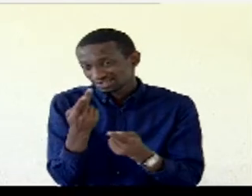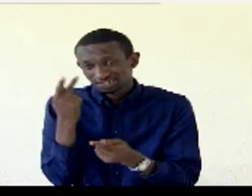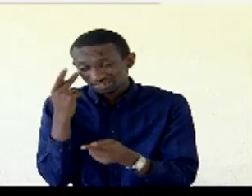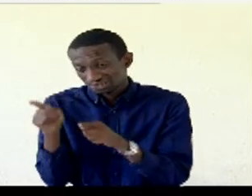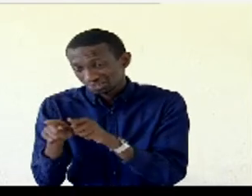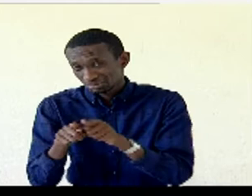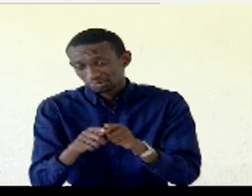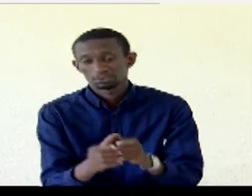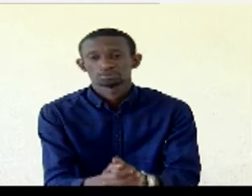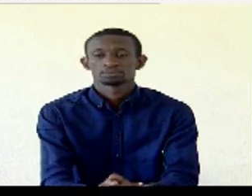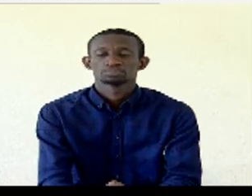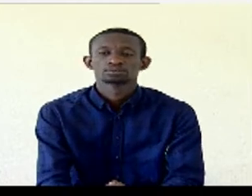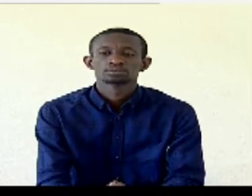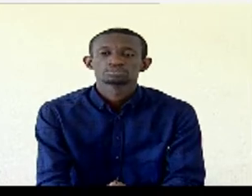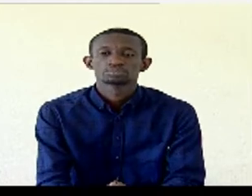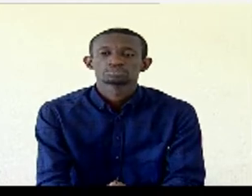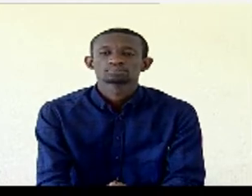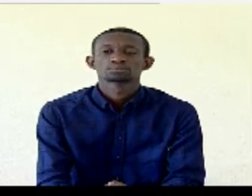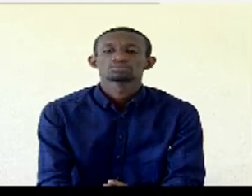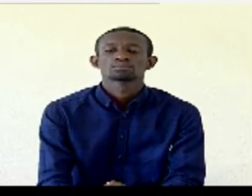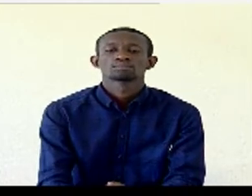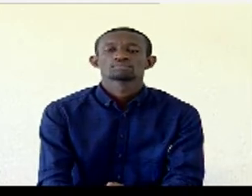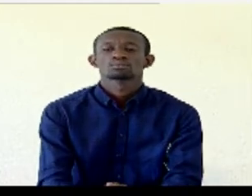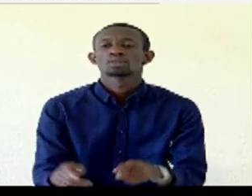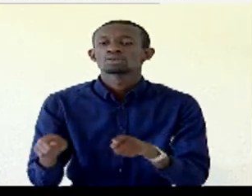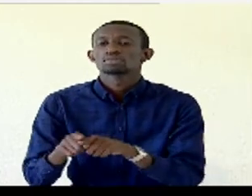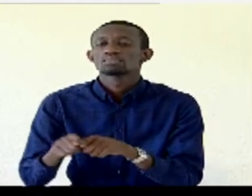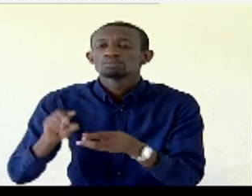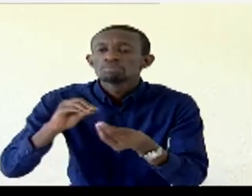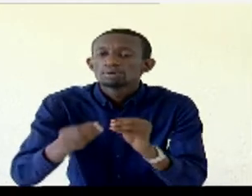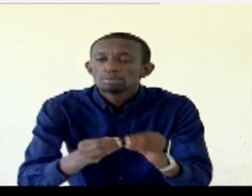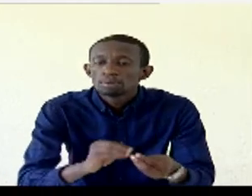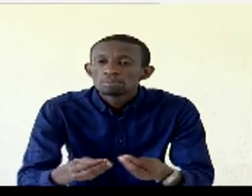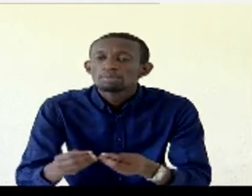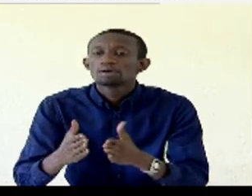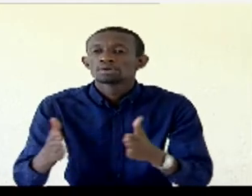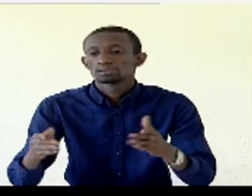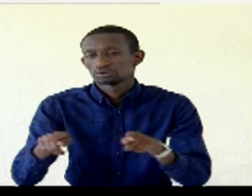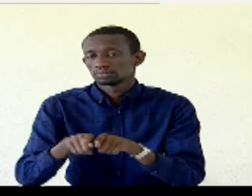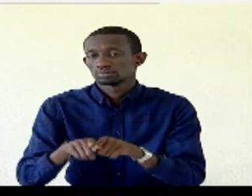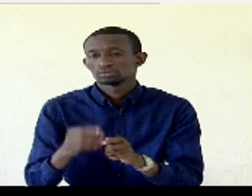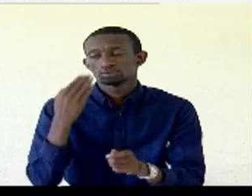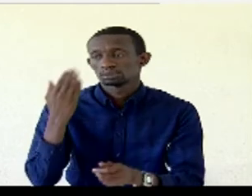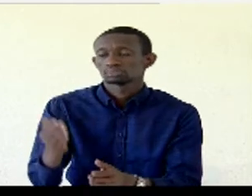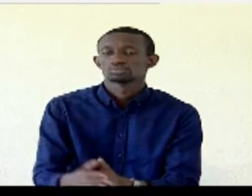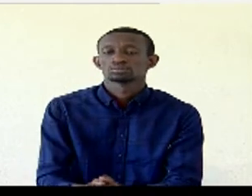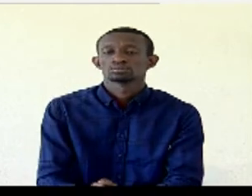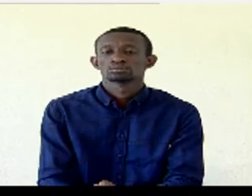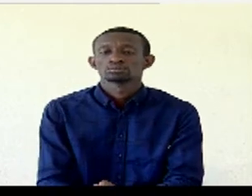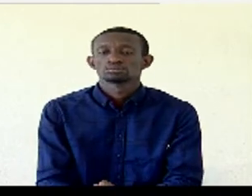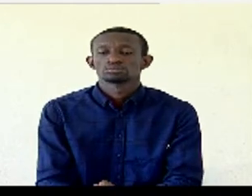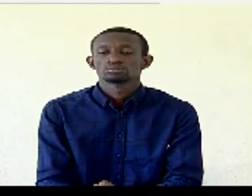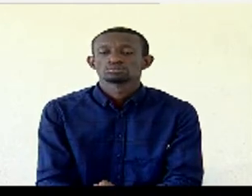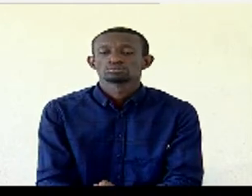as in the number and similarity in the letters present is where the similarity comes in, and some kind